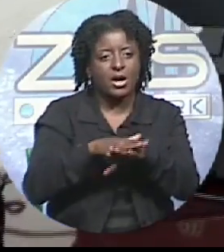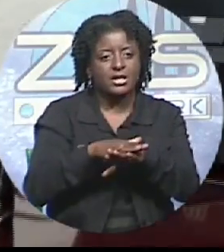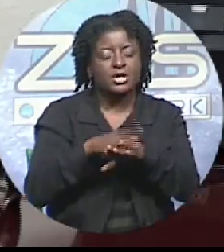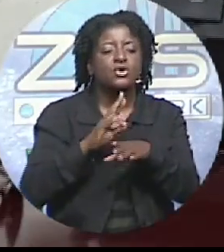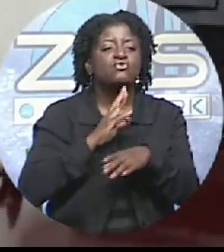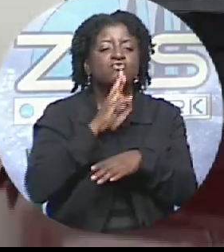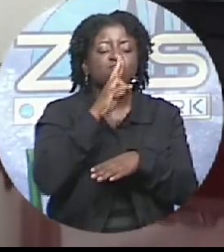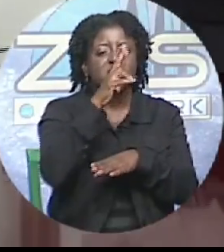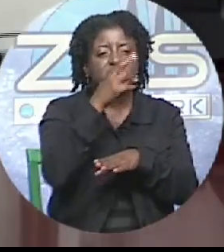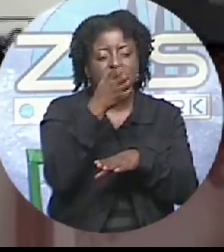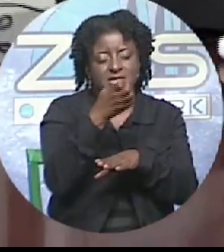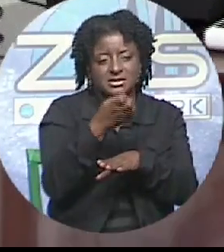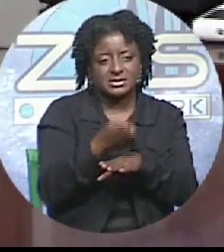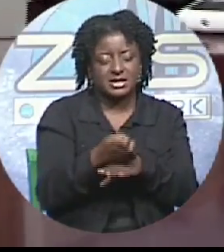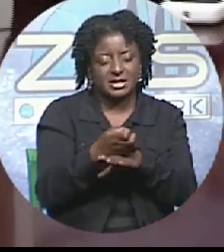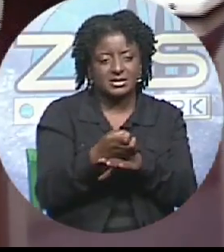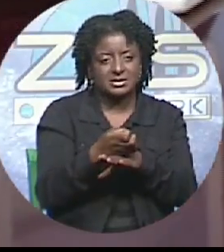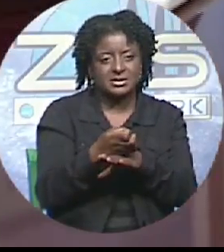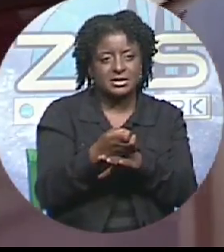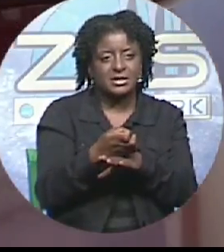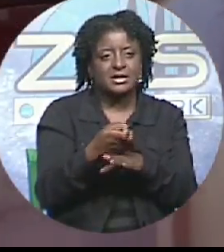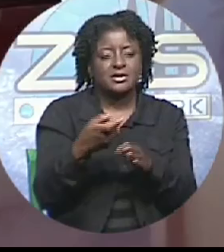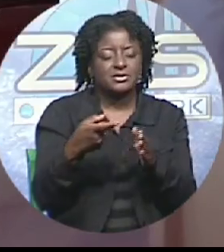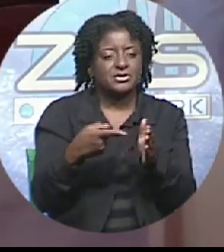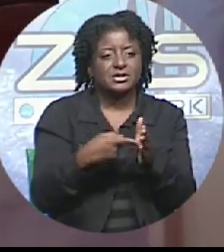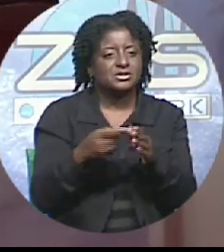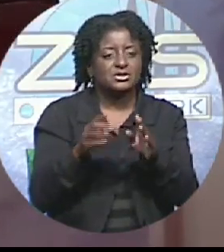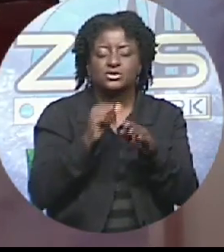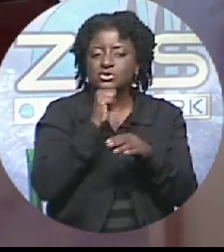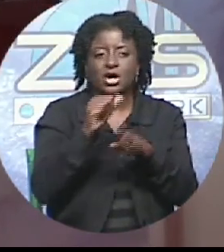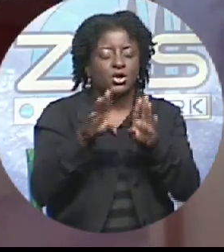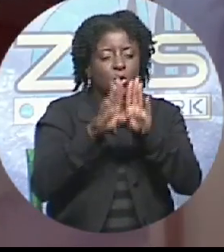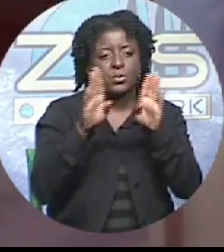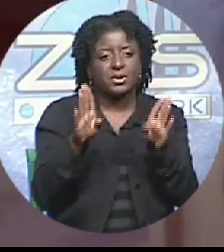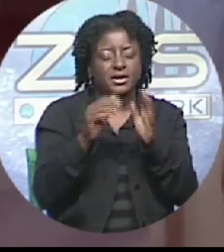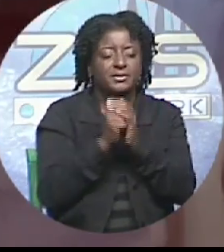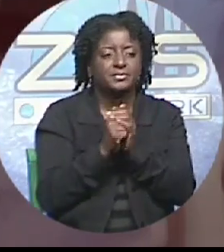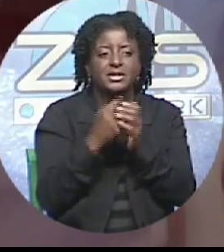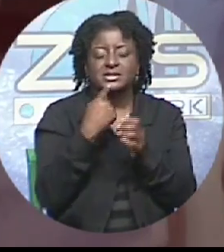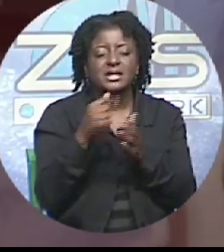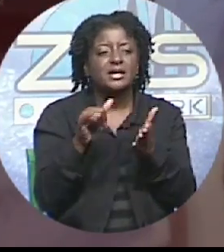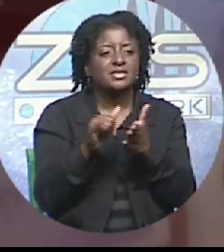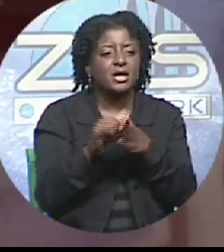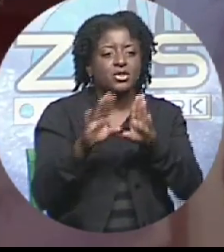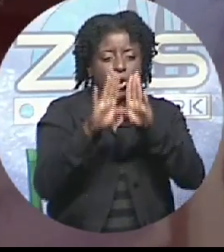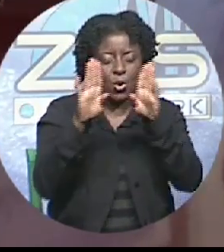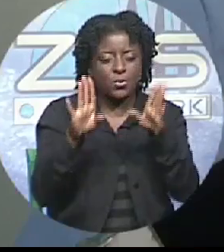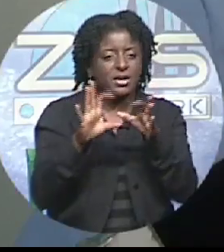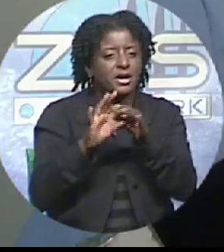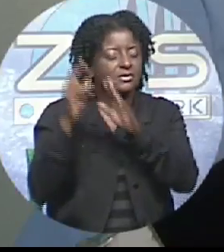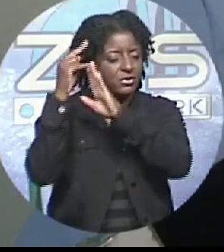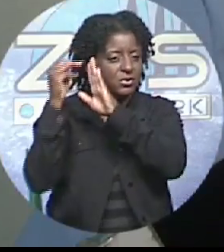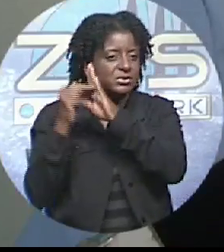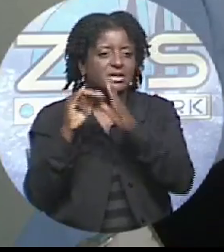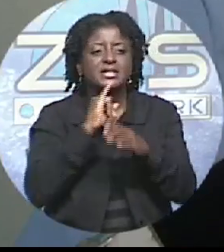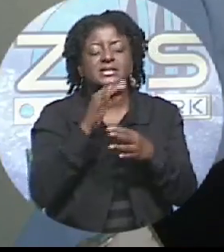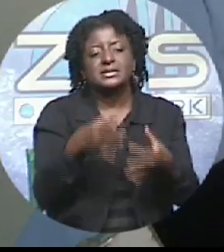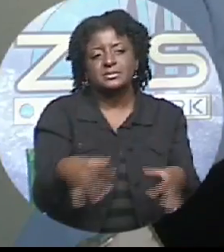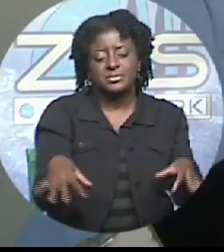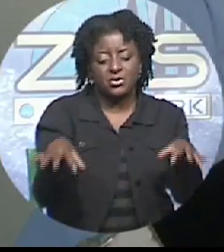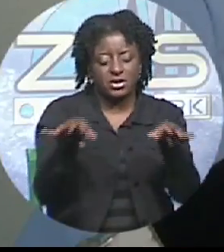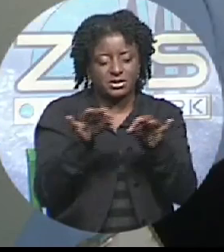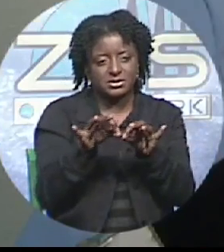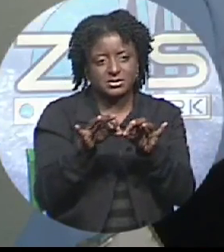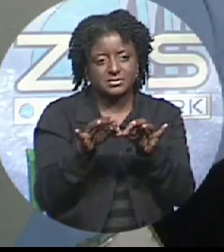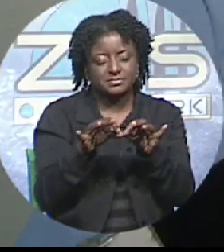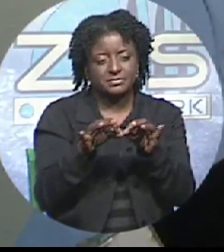number of concerns, saying the completion and opening of Bahama is crucial to the country's economy. The most immediate